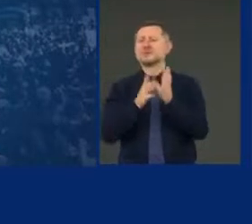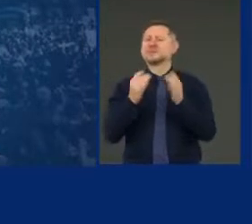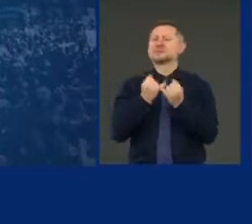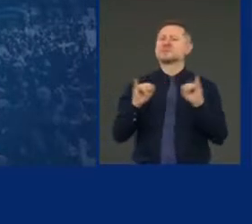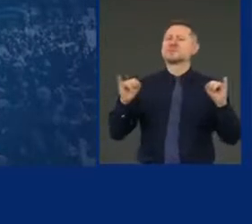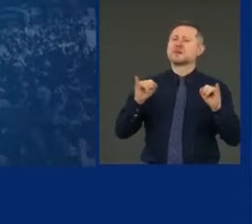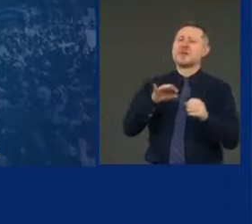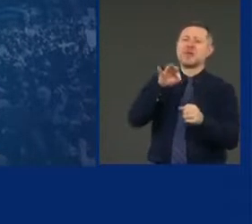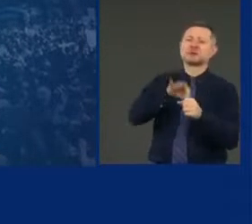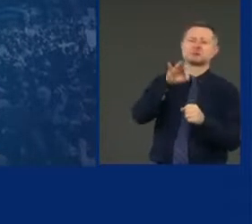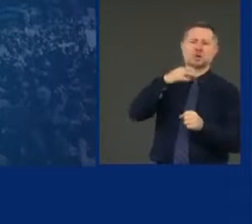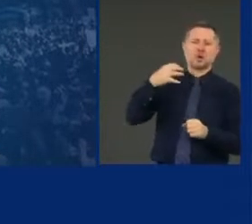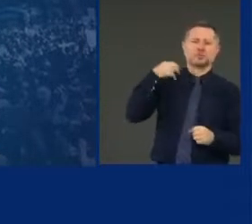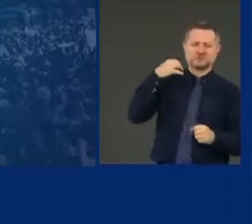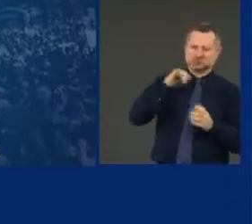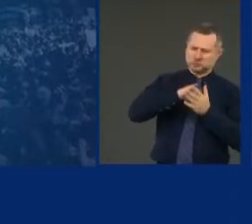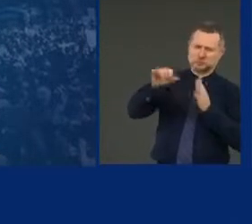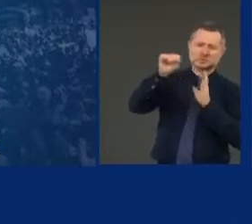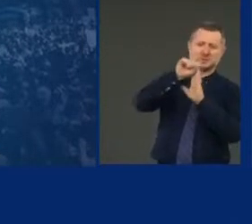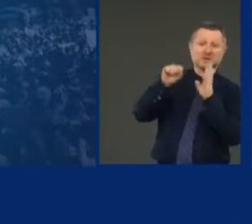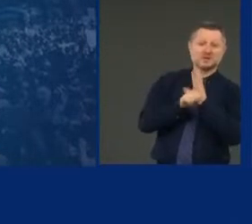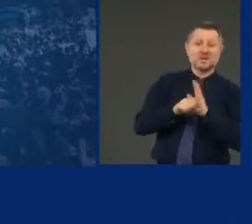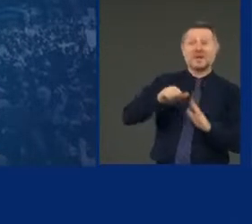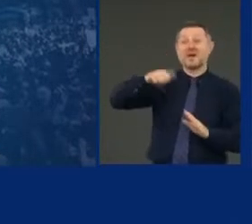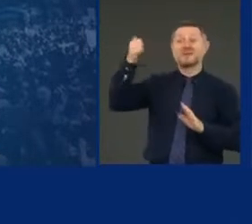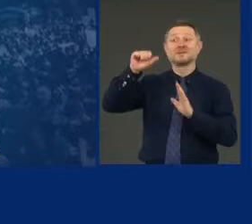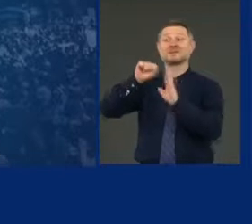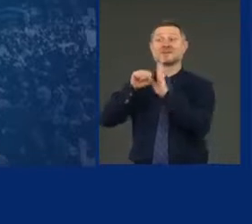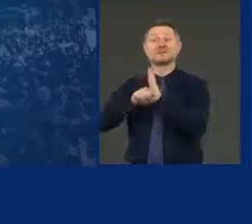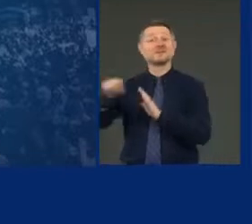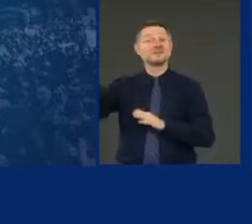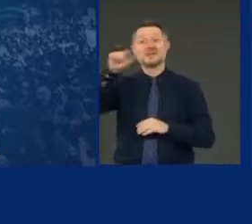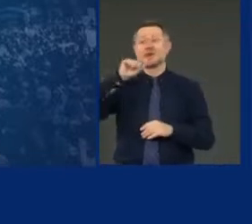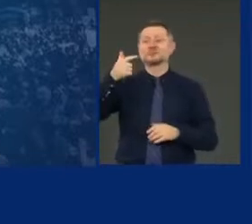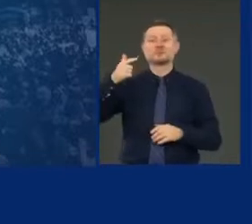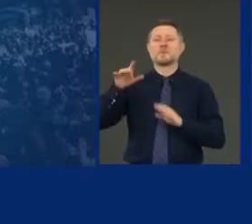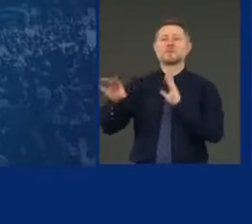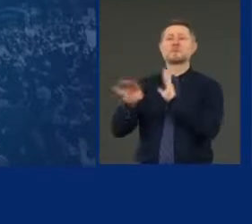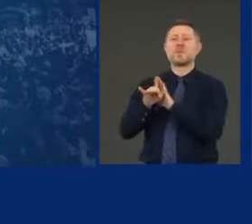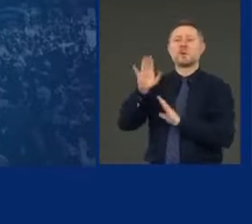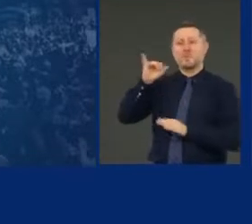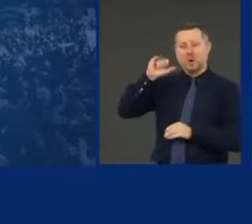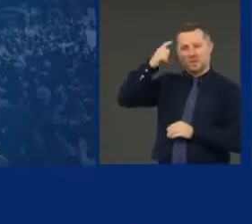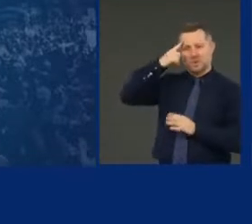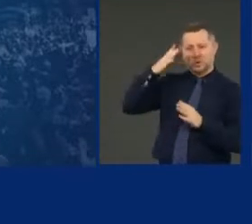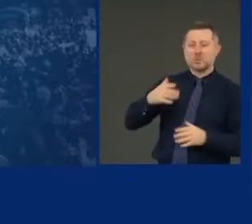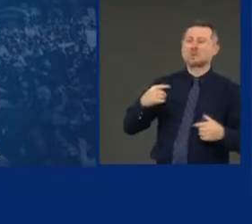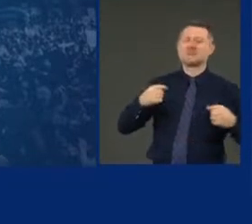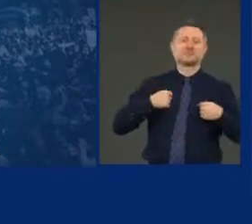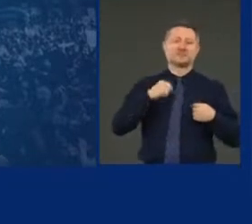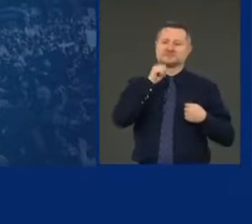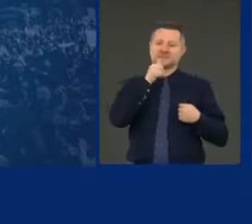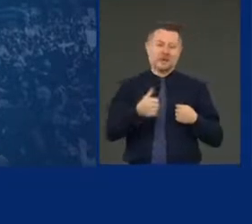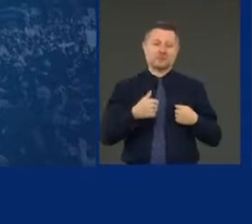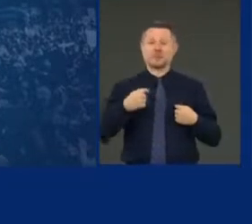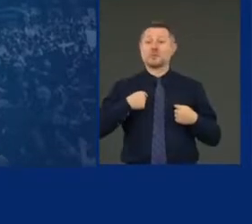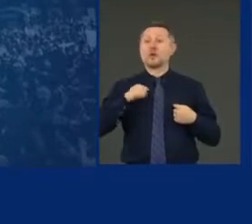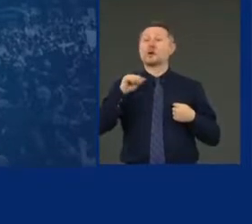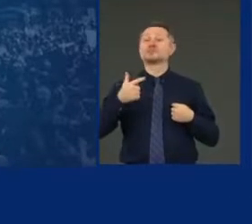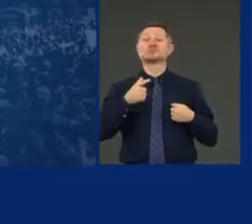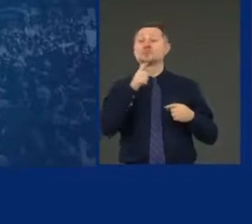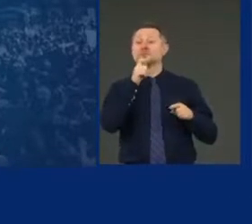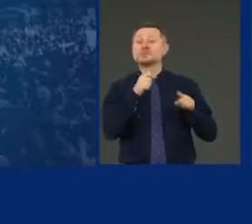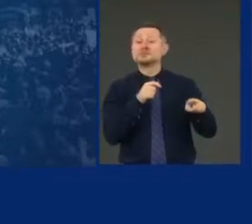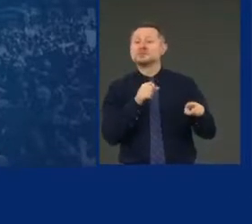York. Many other states, the Attorney General is appointed by the governor, not here. She's an independently elected